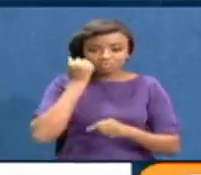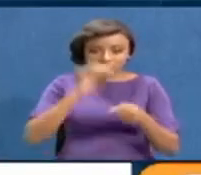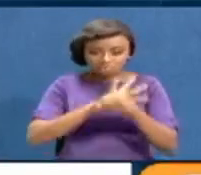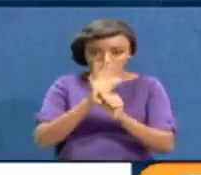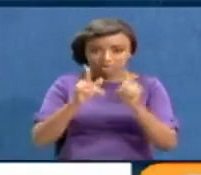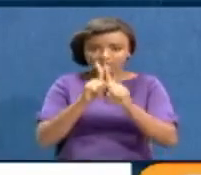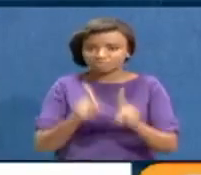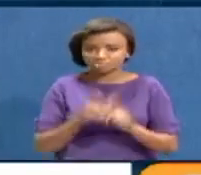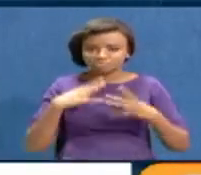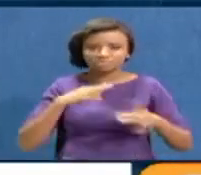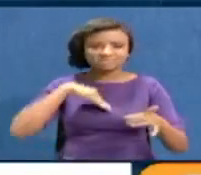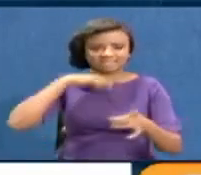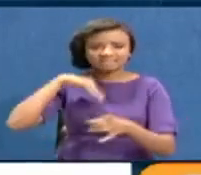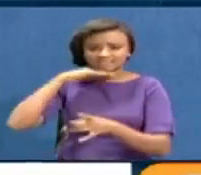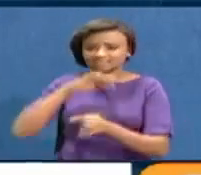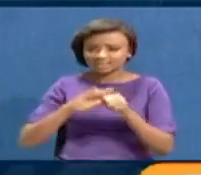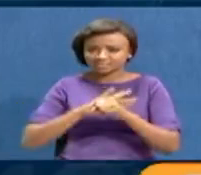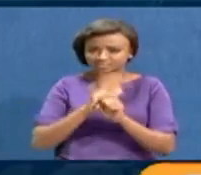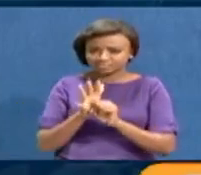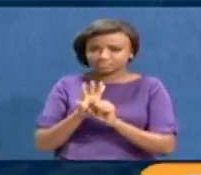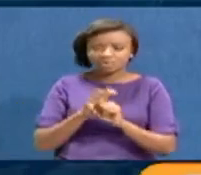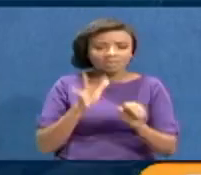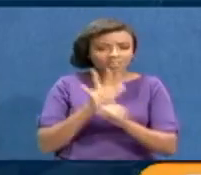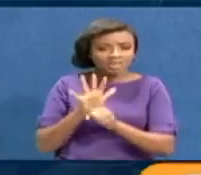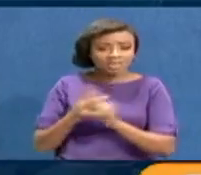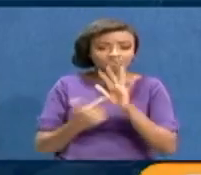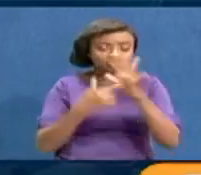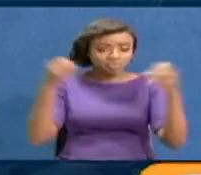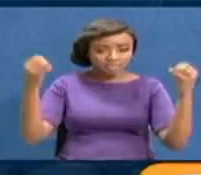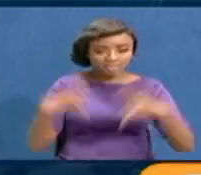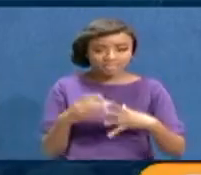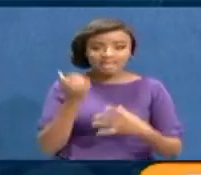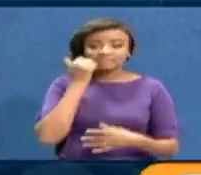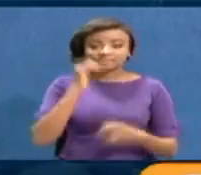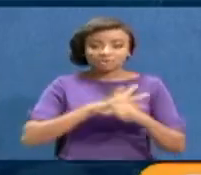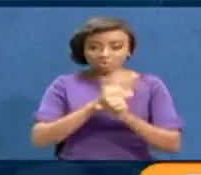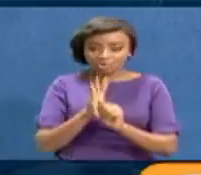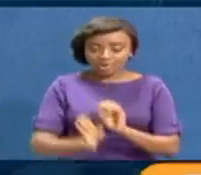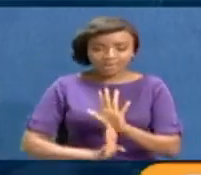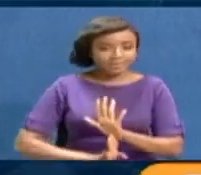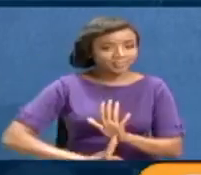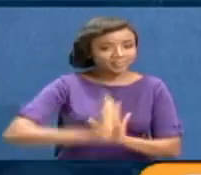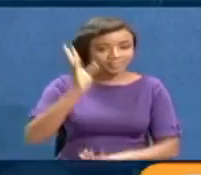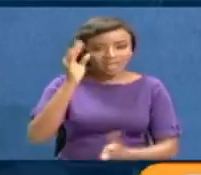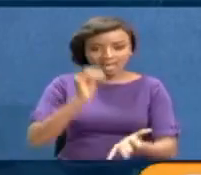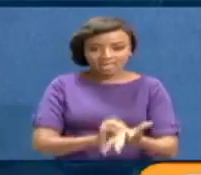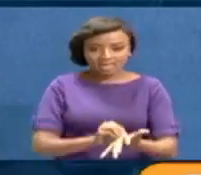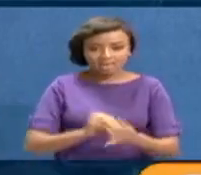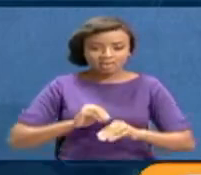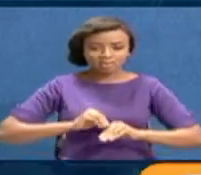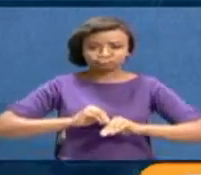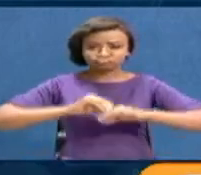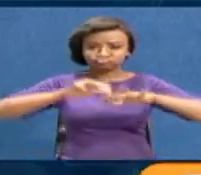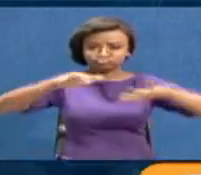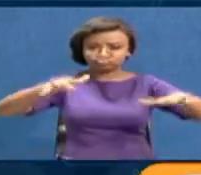of double-digit deaths indicate a sharp spike of infections, with indications that the second peak for this particular wave of